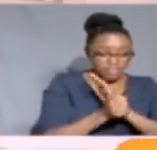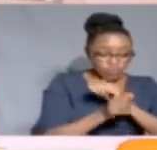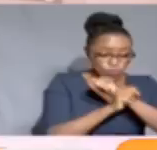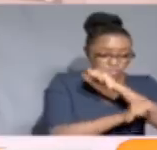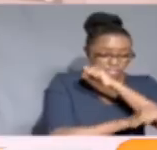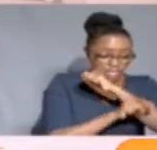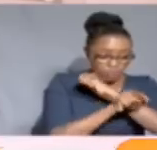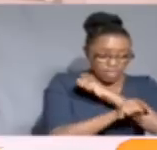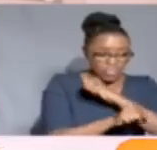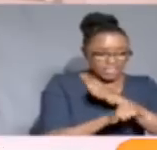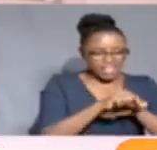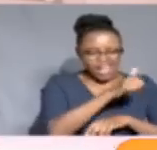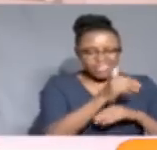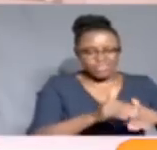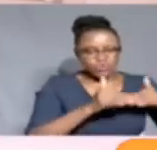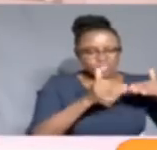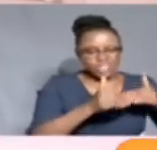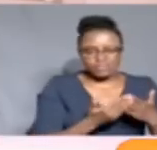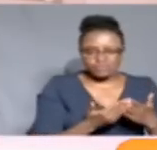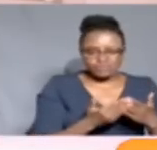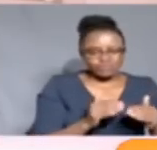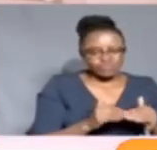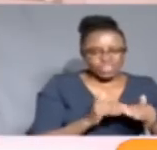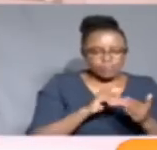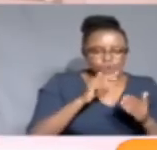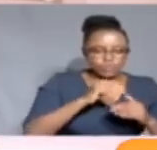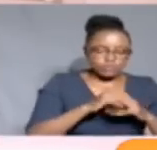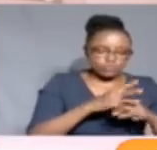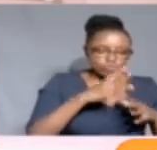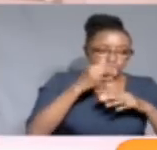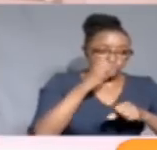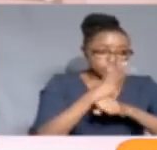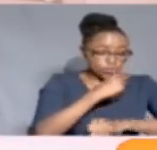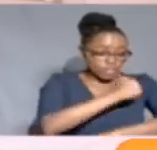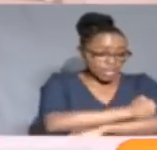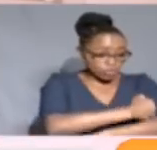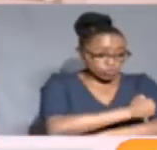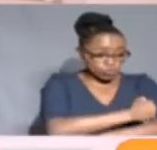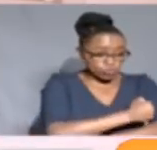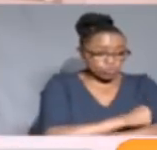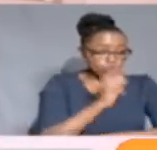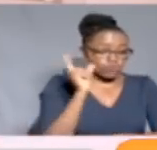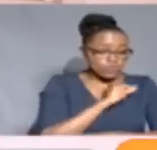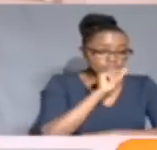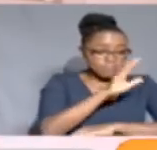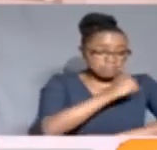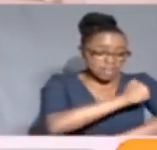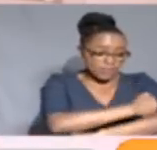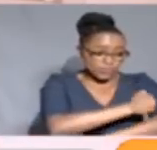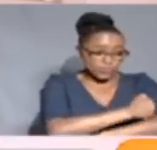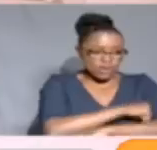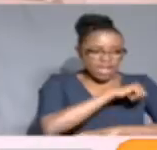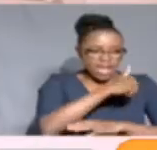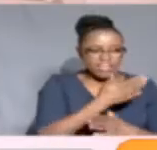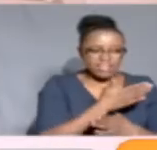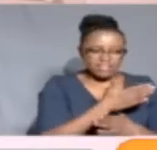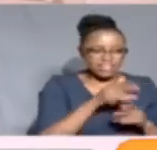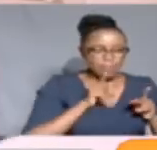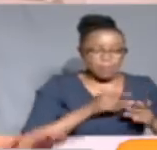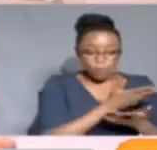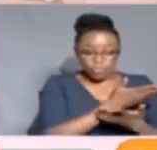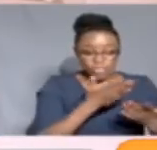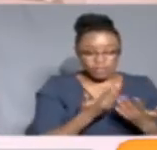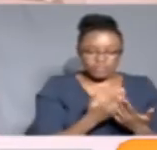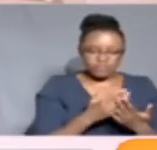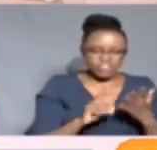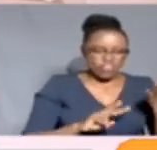that way. Others, we give secondary support to go to secondary school education to finish their schools. Others in the audience,